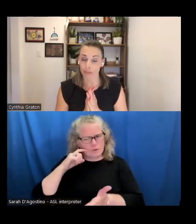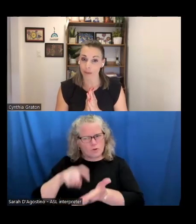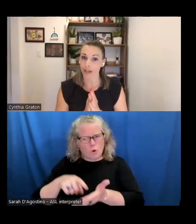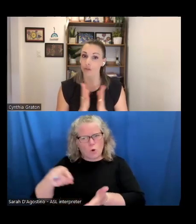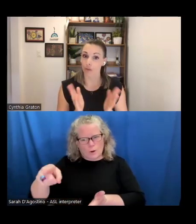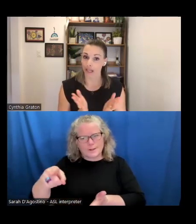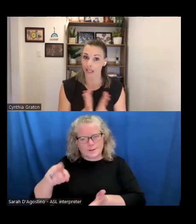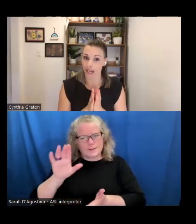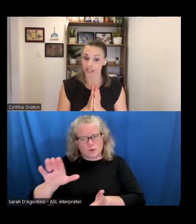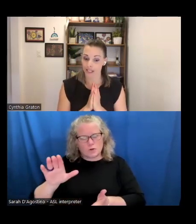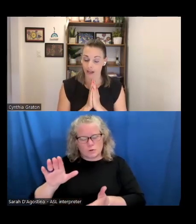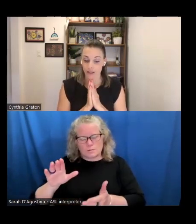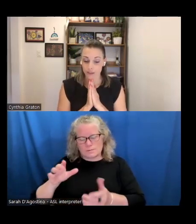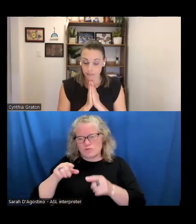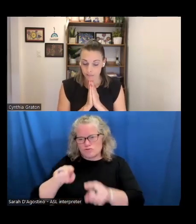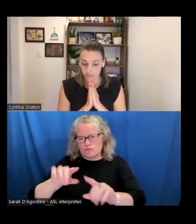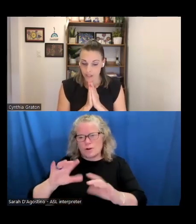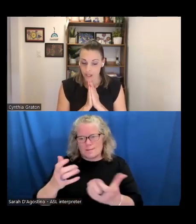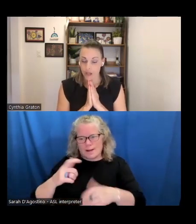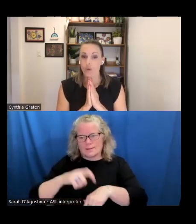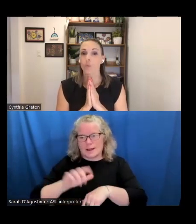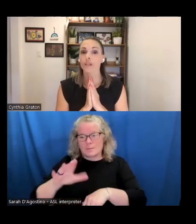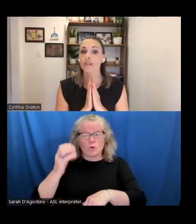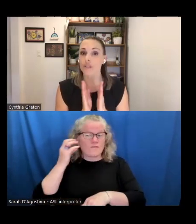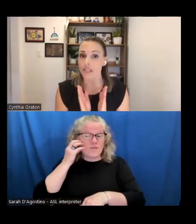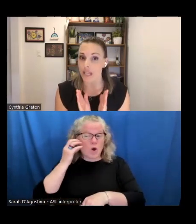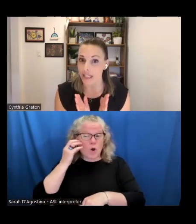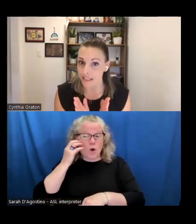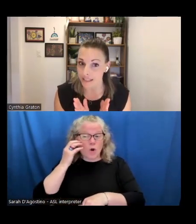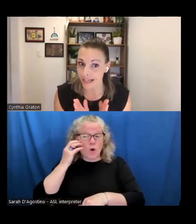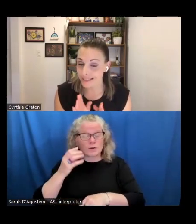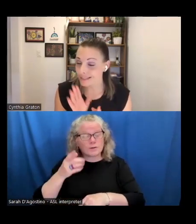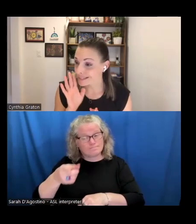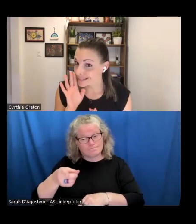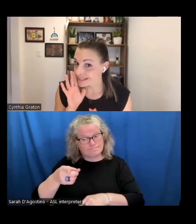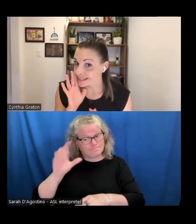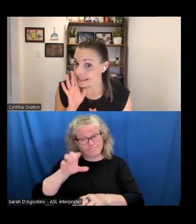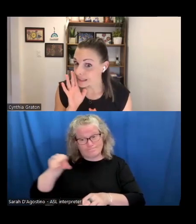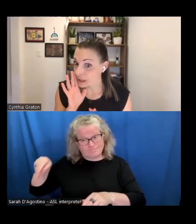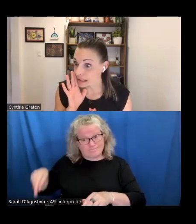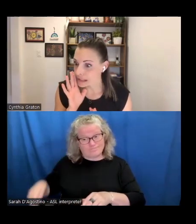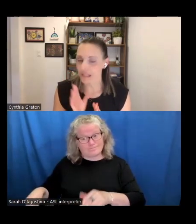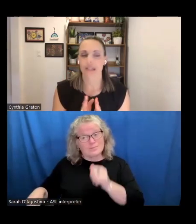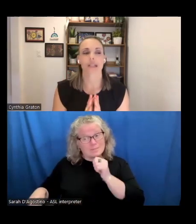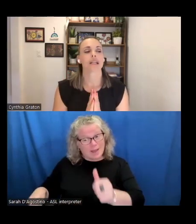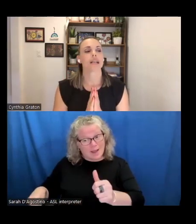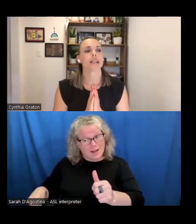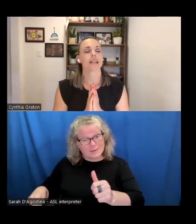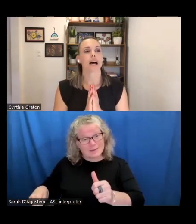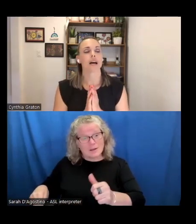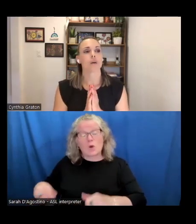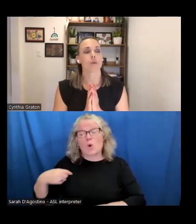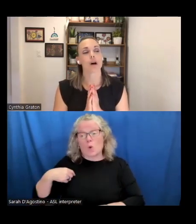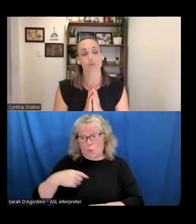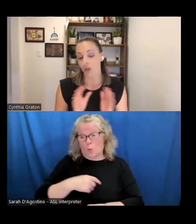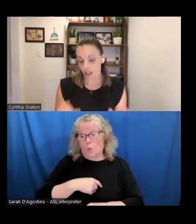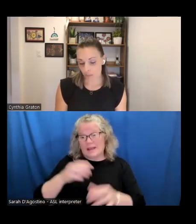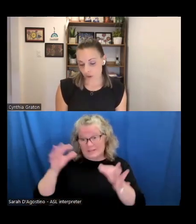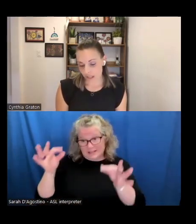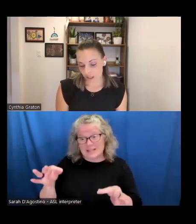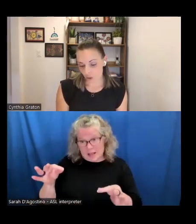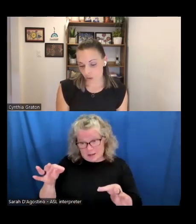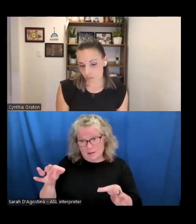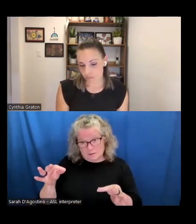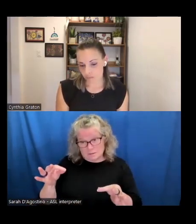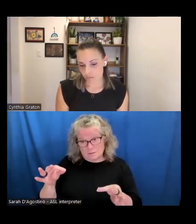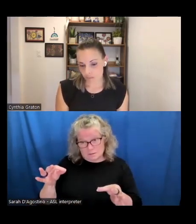your backpack during class time, we've decided that, keywords, that while we're going to